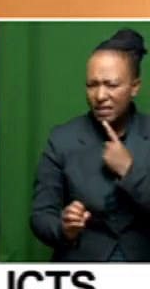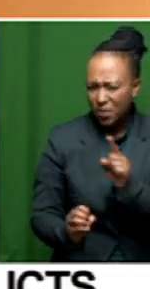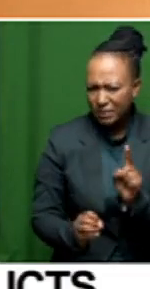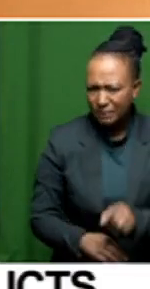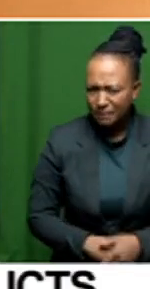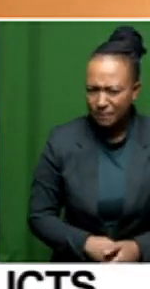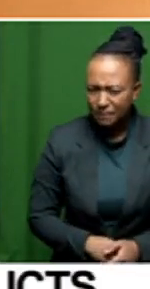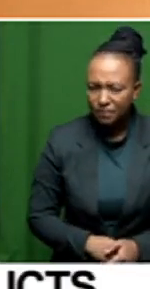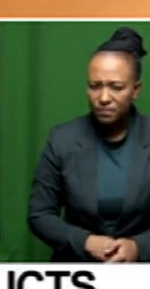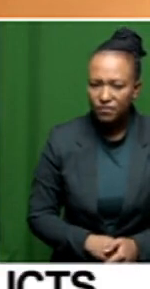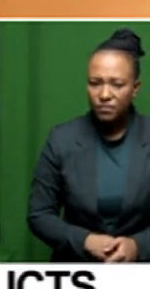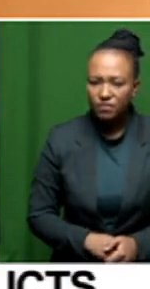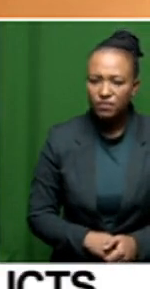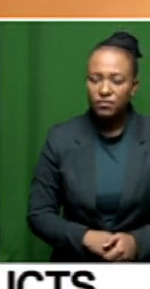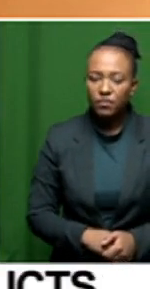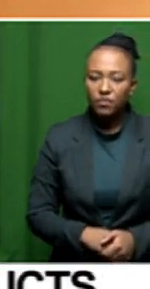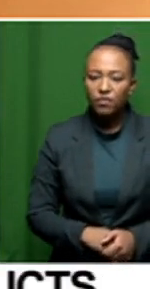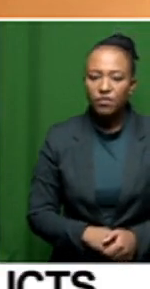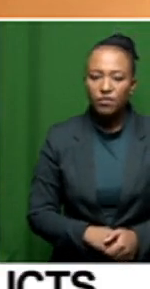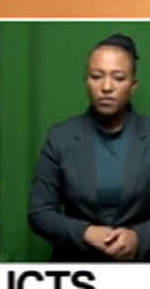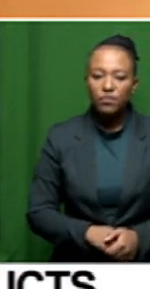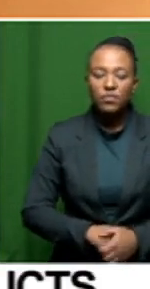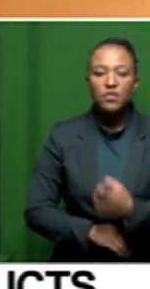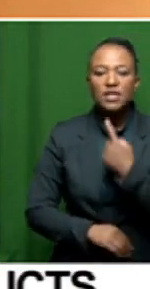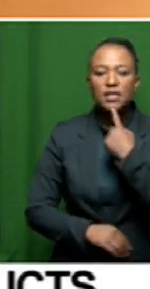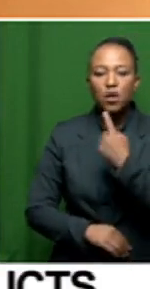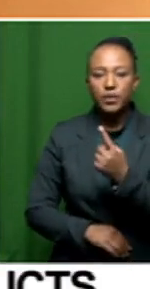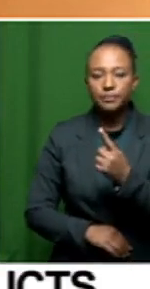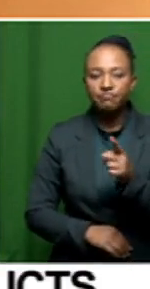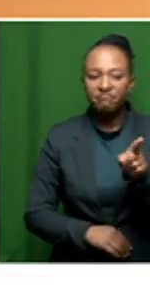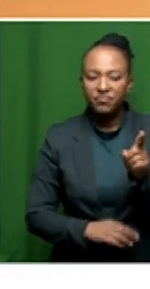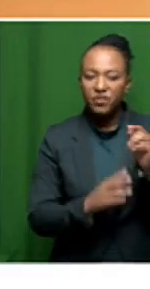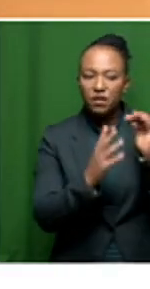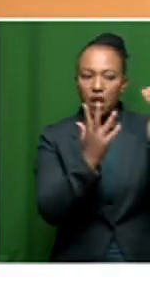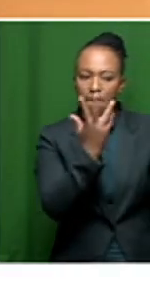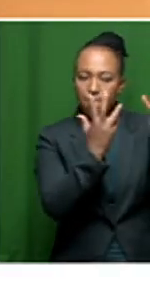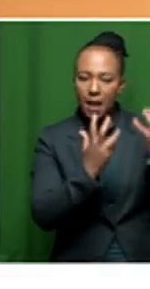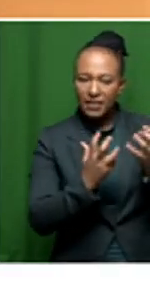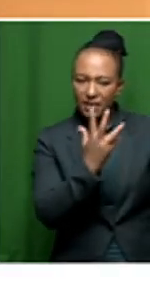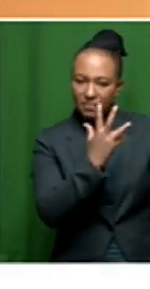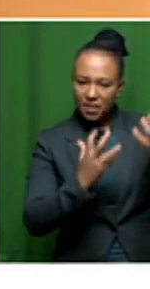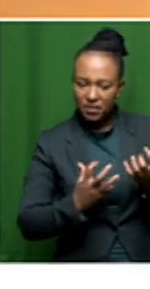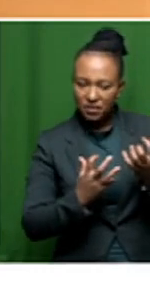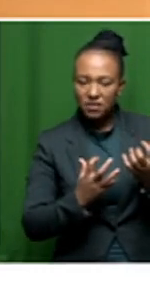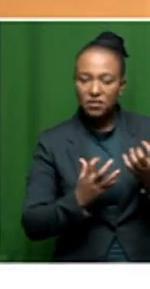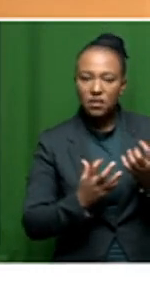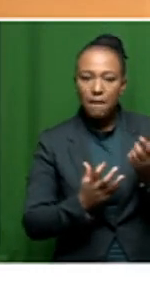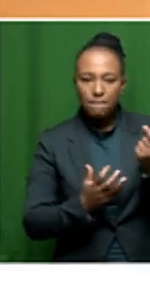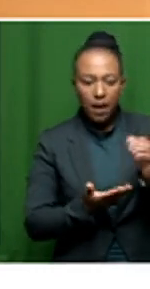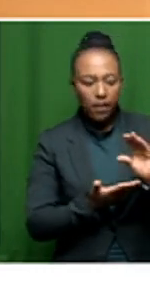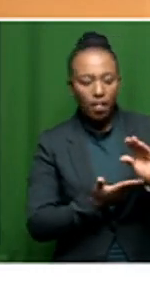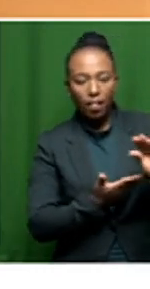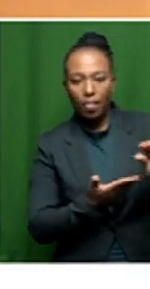It's about the budget. The budget, every budget is allocated for the needs of